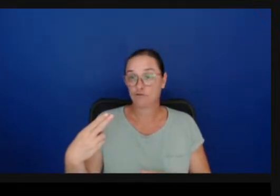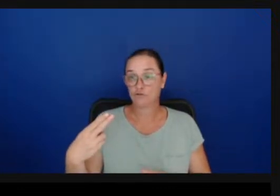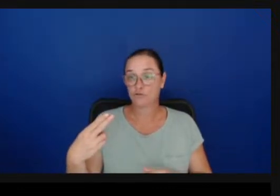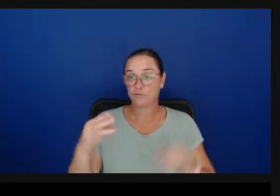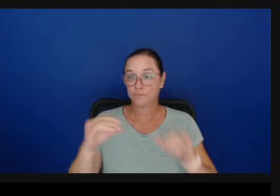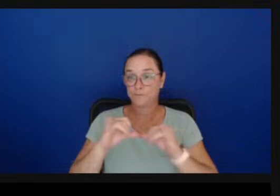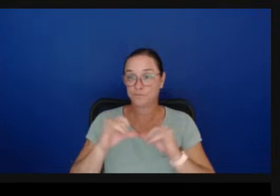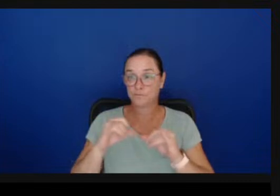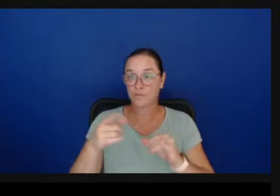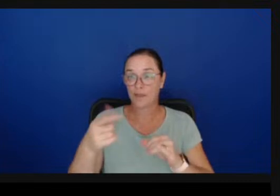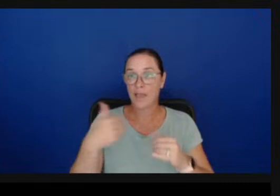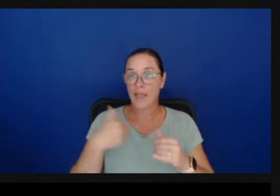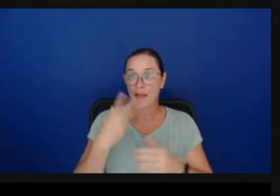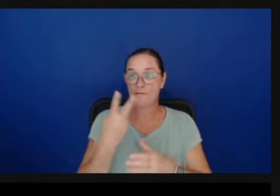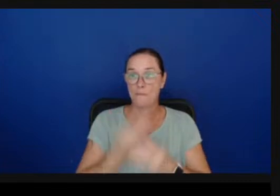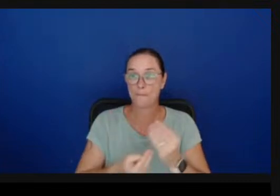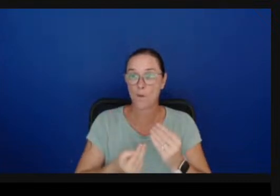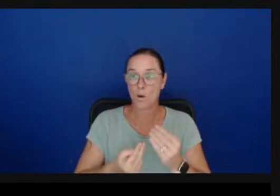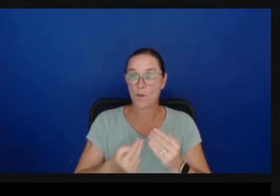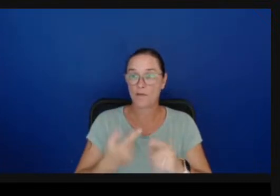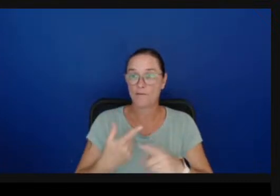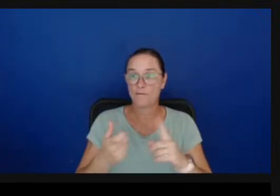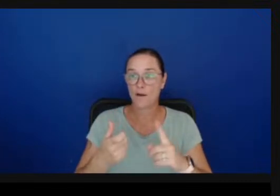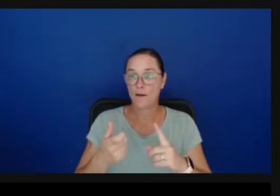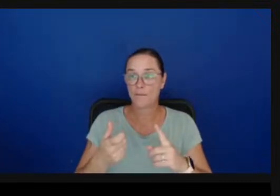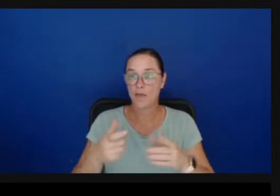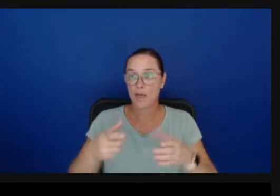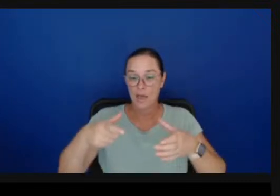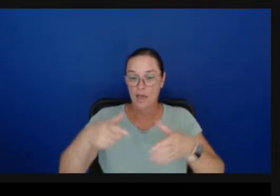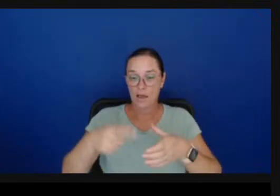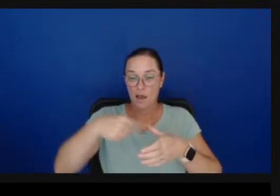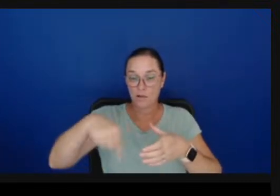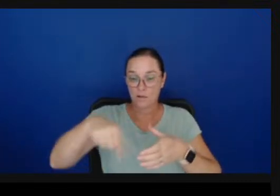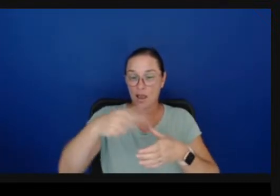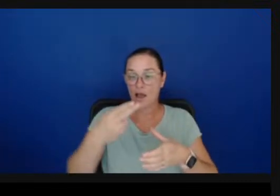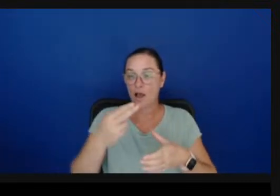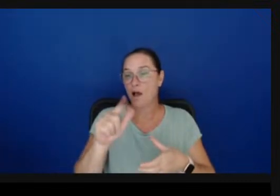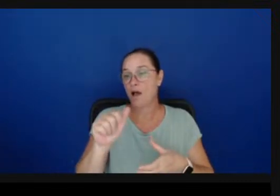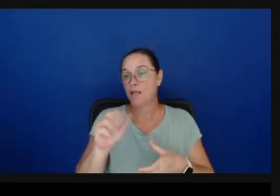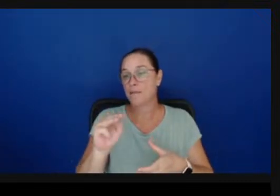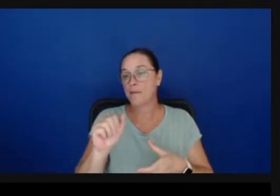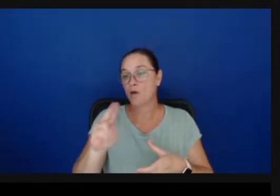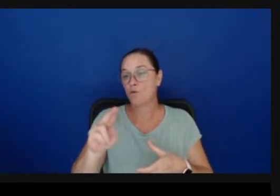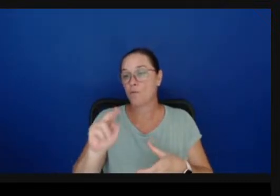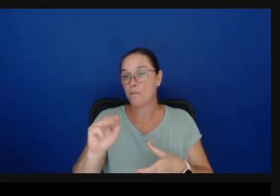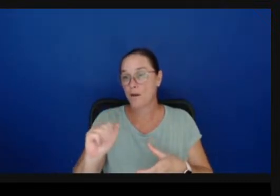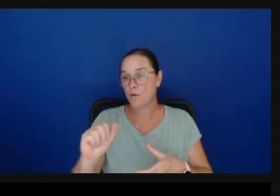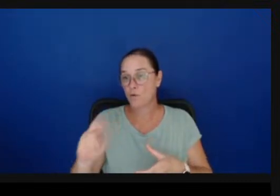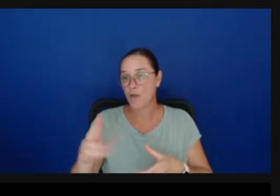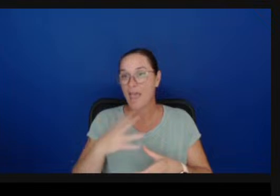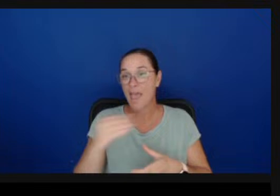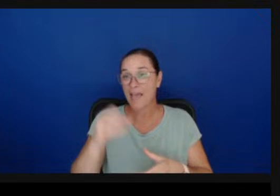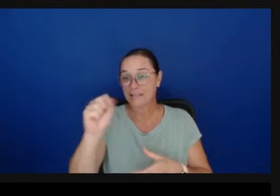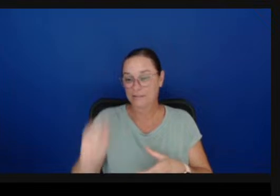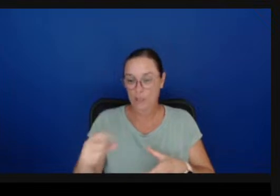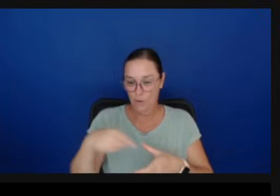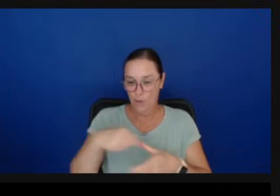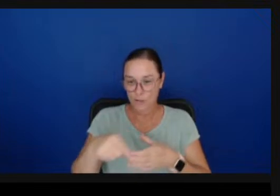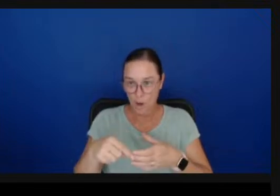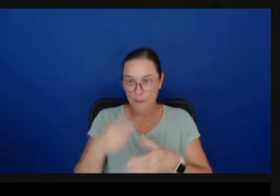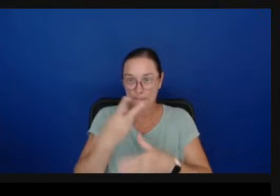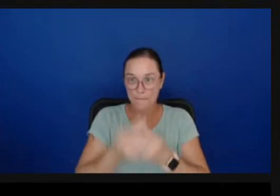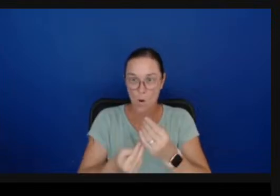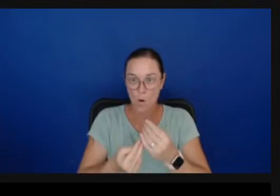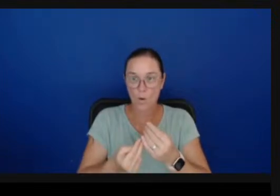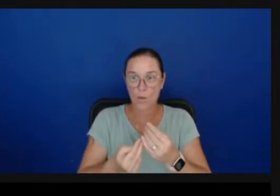a component from the direction of the caldera at Halemau'uma'u and one of the south caldera, does appear to